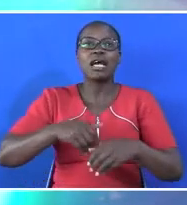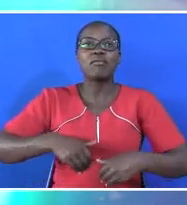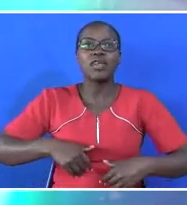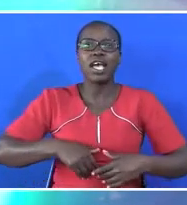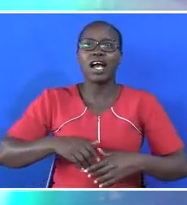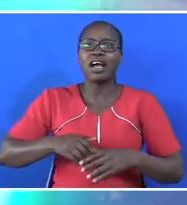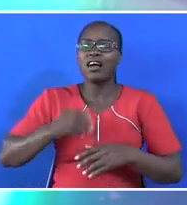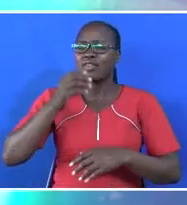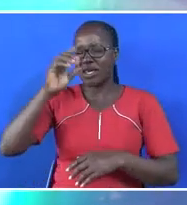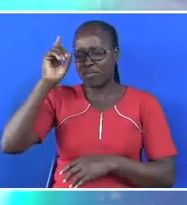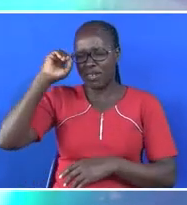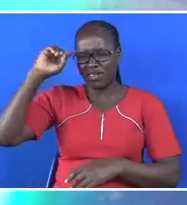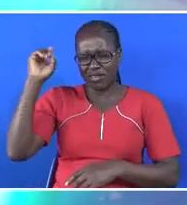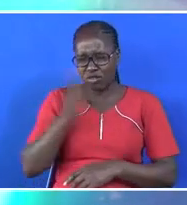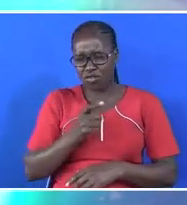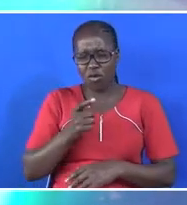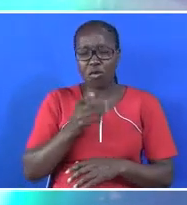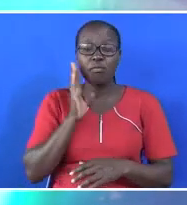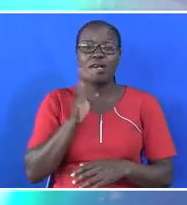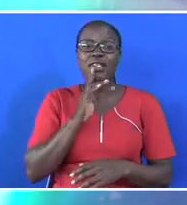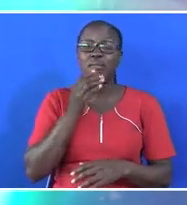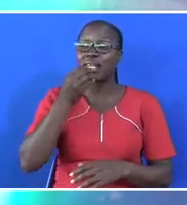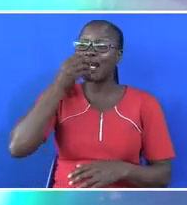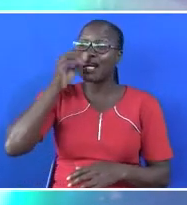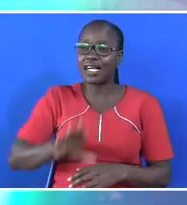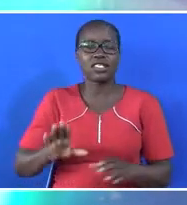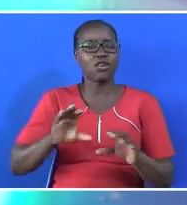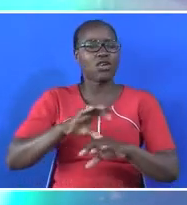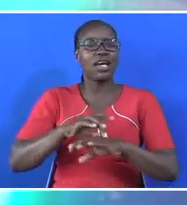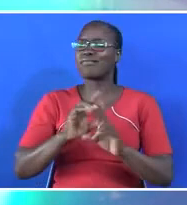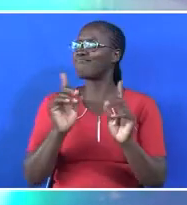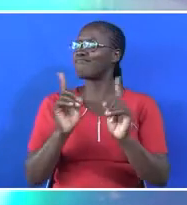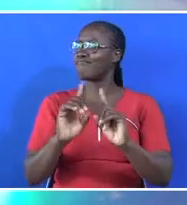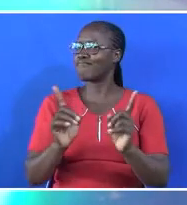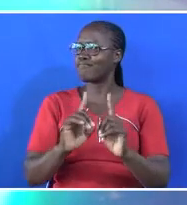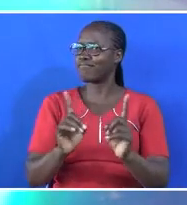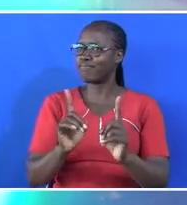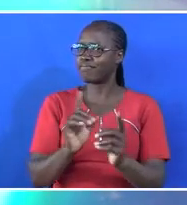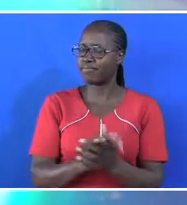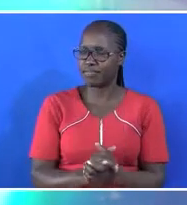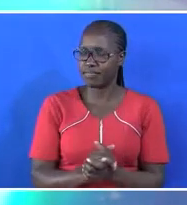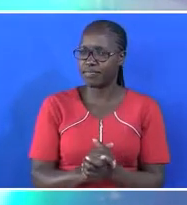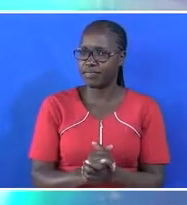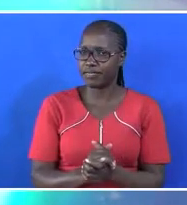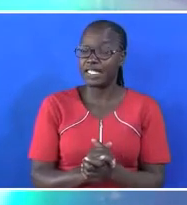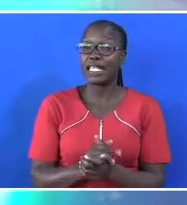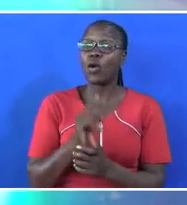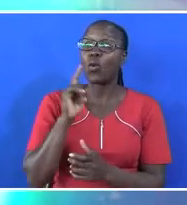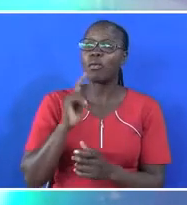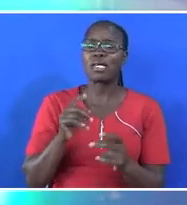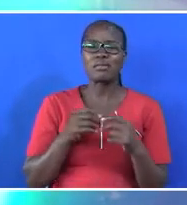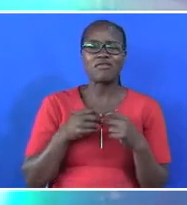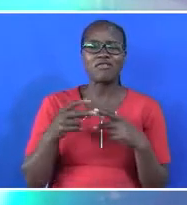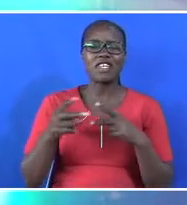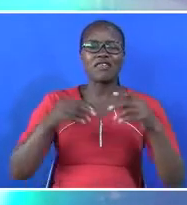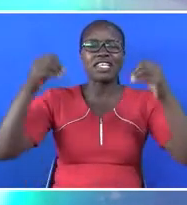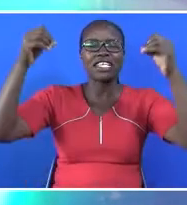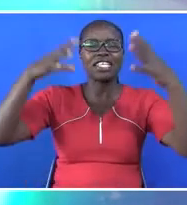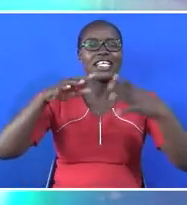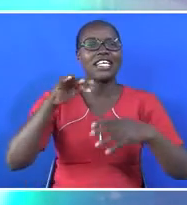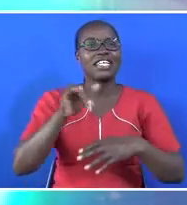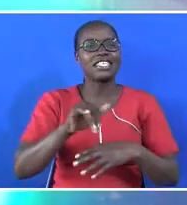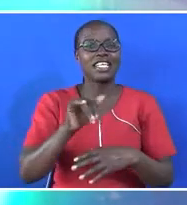their parents and bring curses on themselves. We can't keep quiet. It has to be very clear.